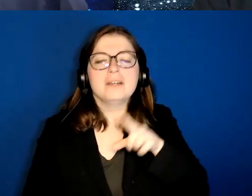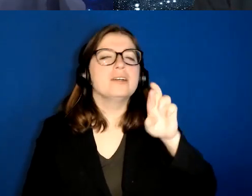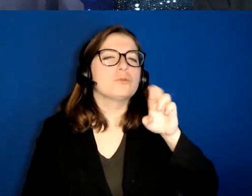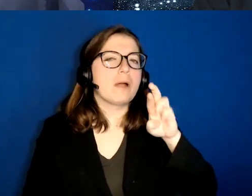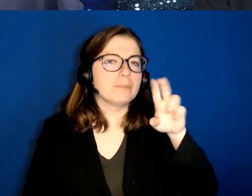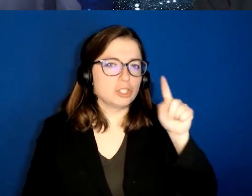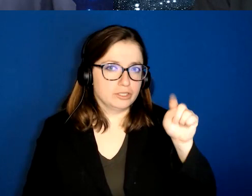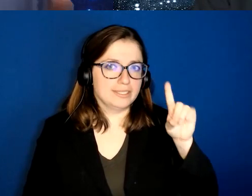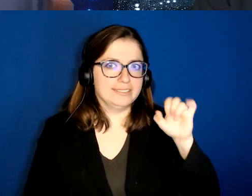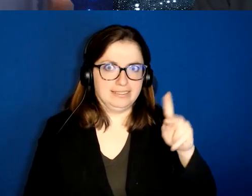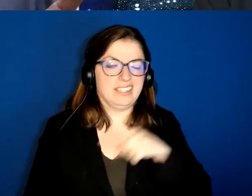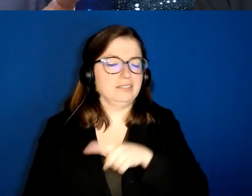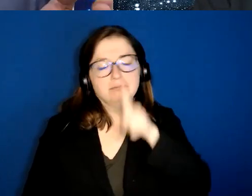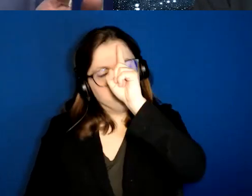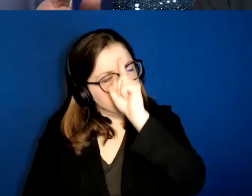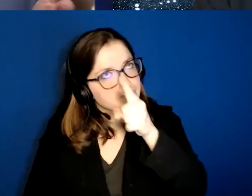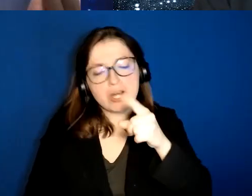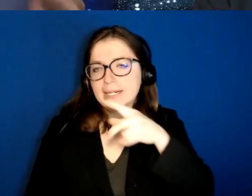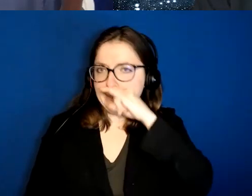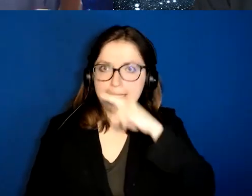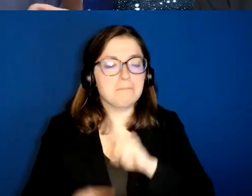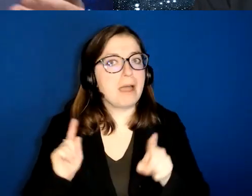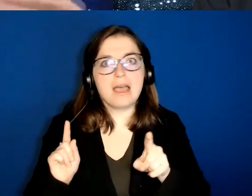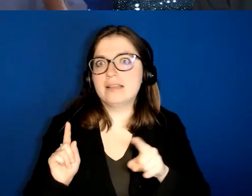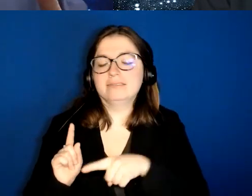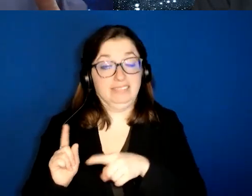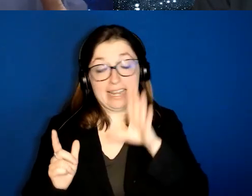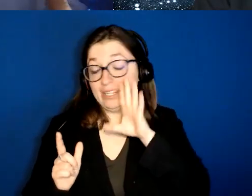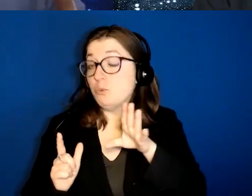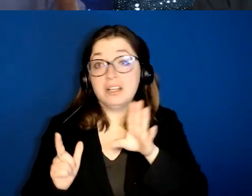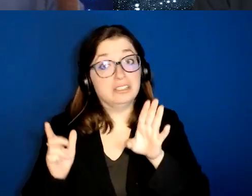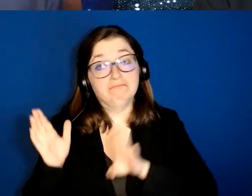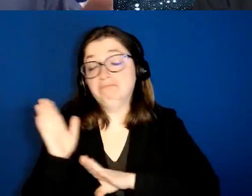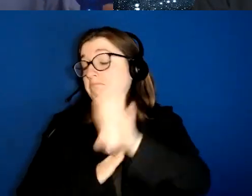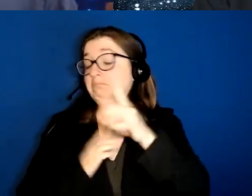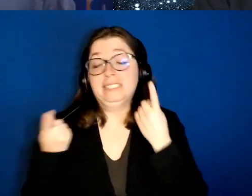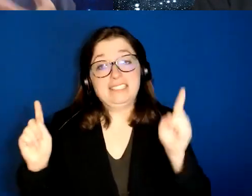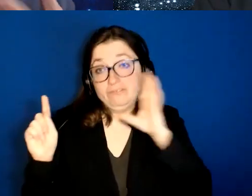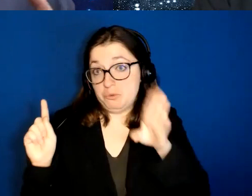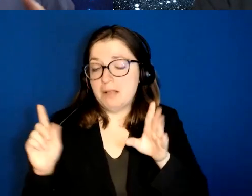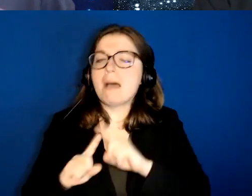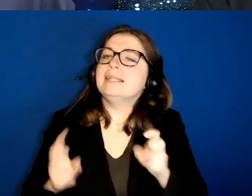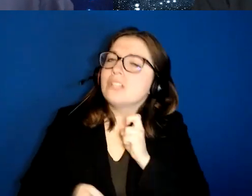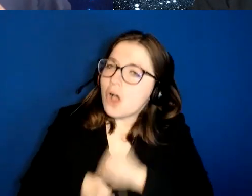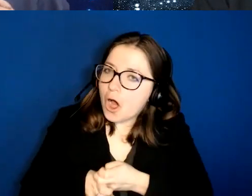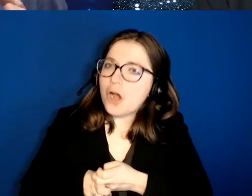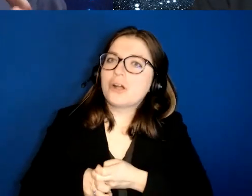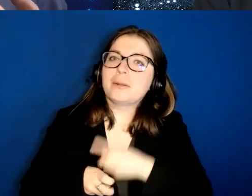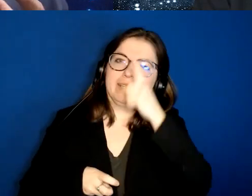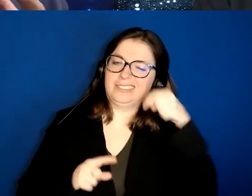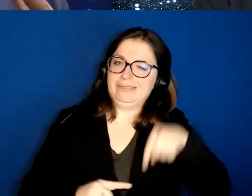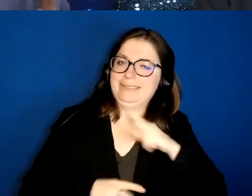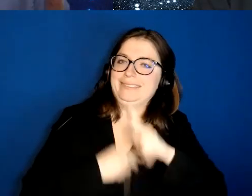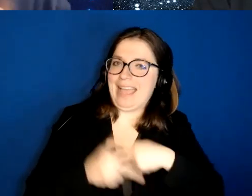He's going to go places, you know, but it is difficult sometimes because of the activity